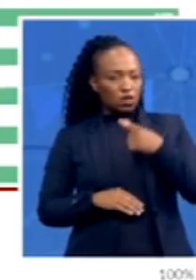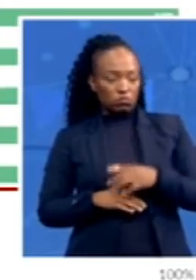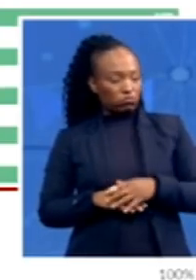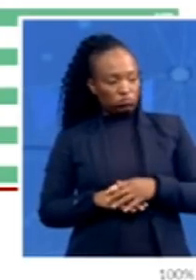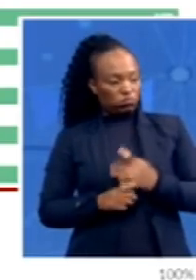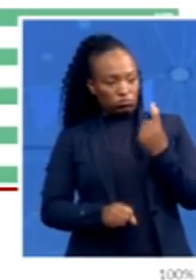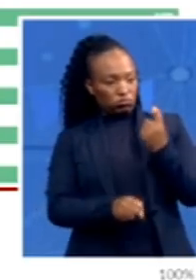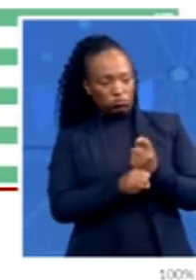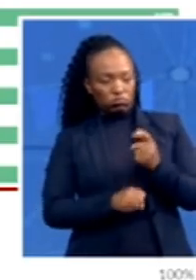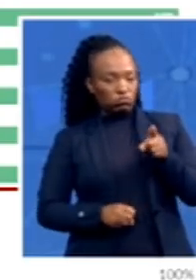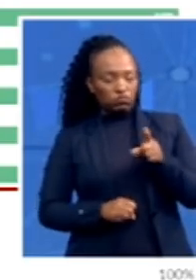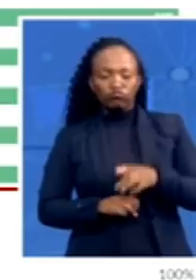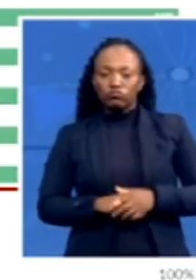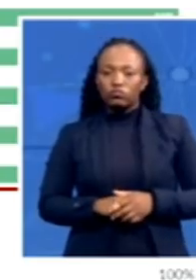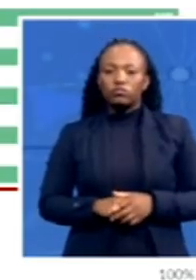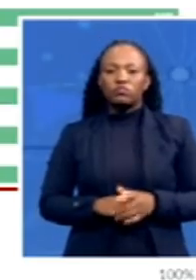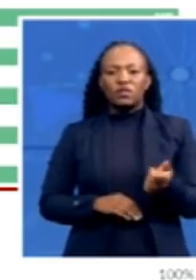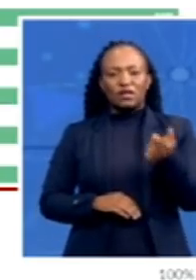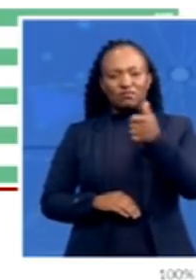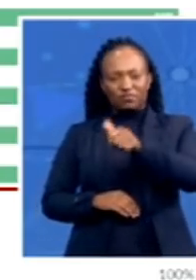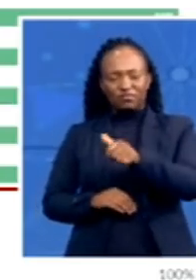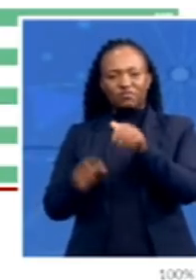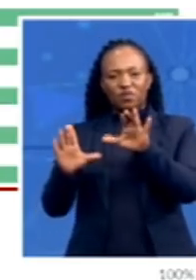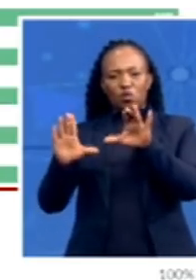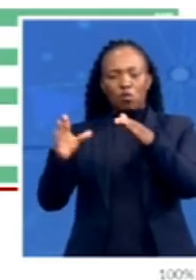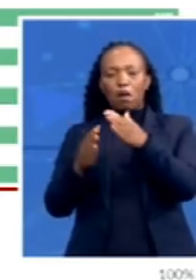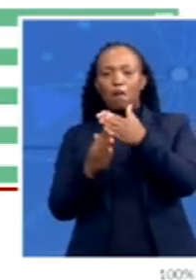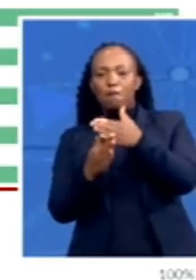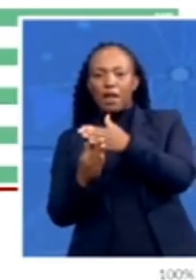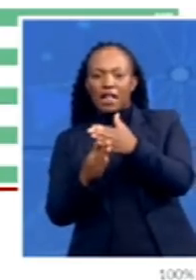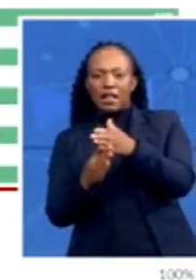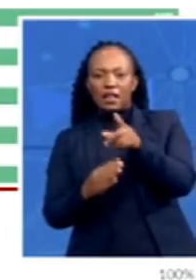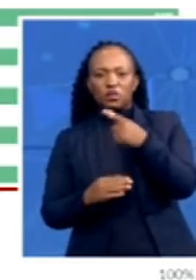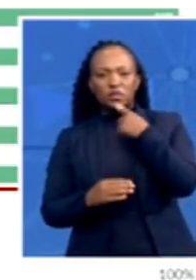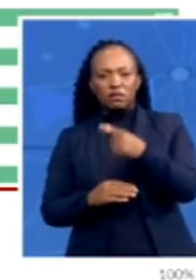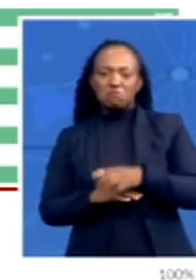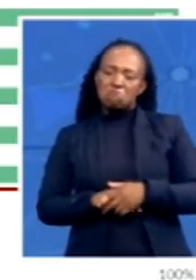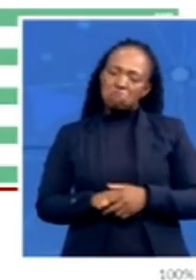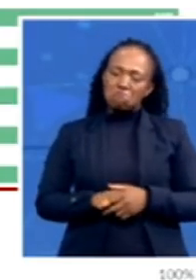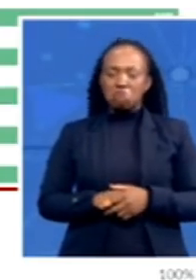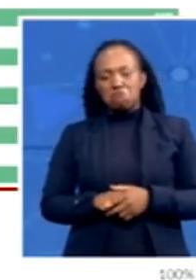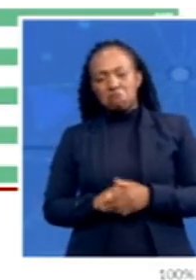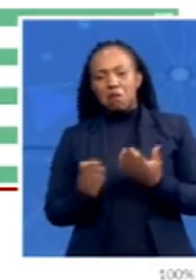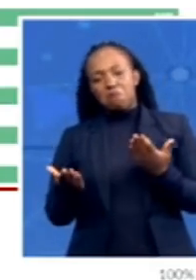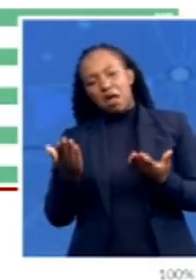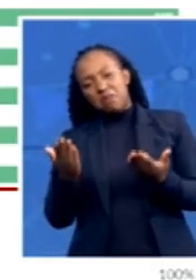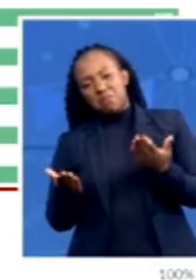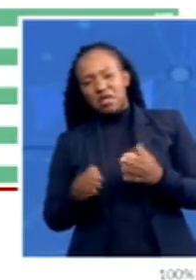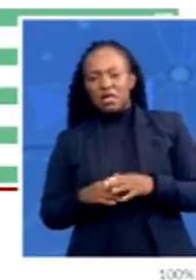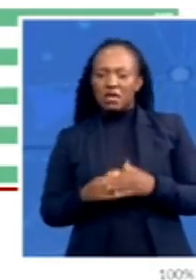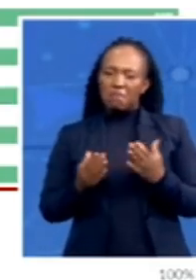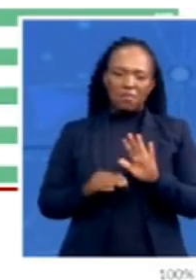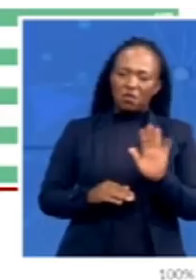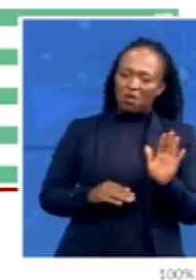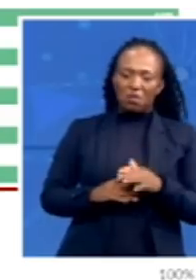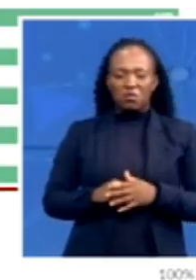here sort of in the middle which say, probably I'll probably not get it, and then the orange group will say, I'll